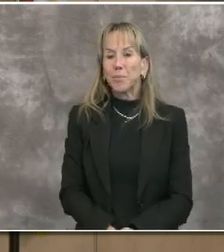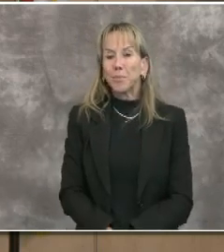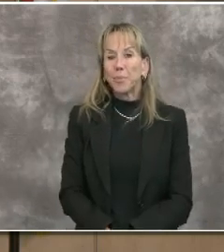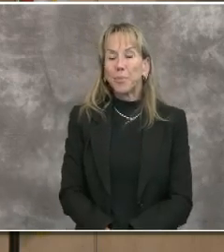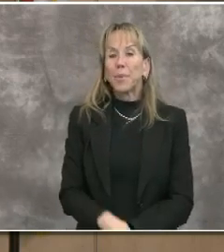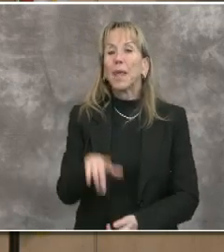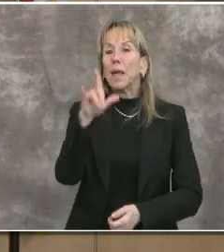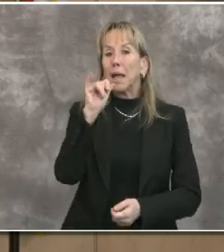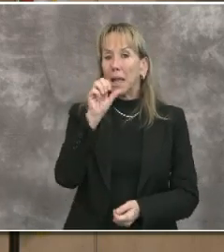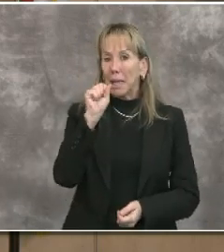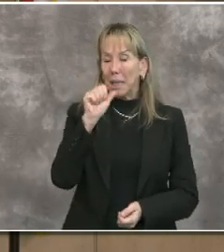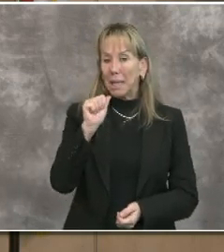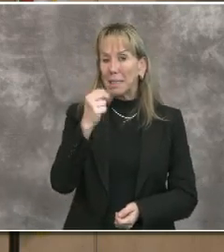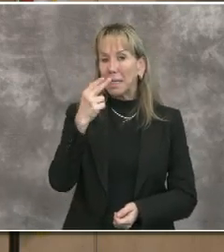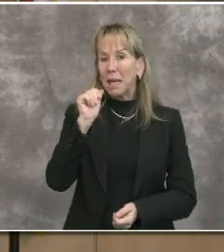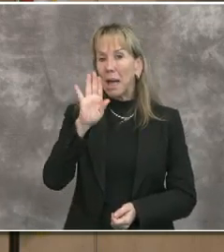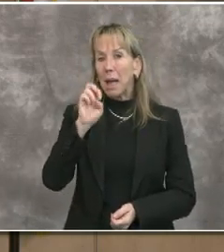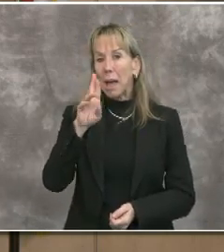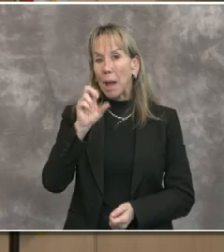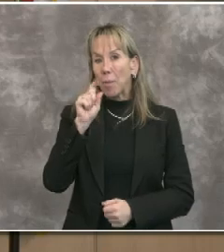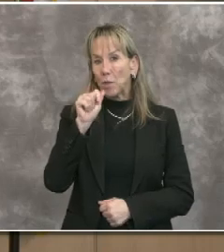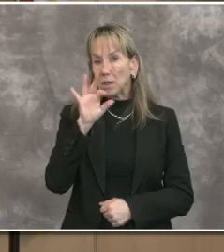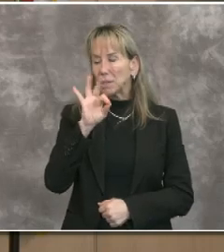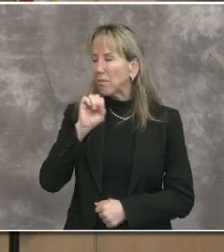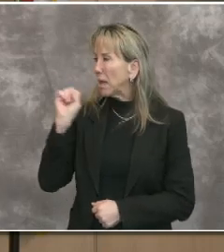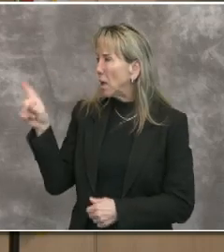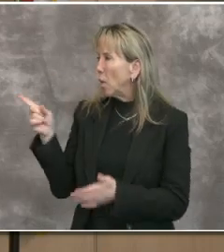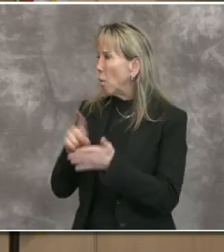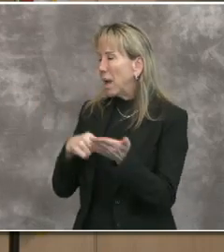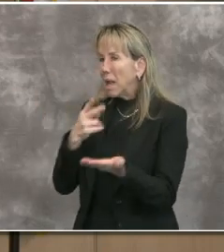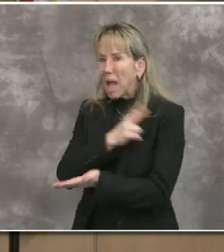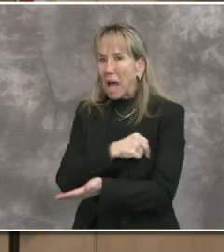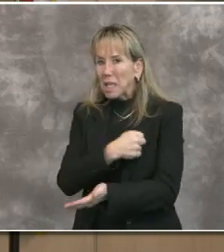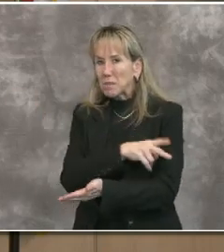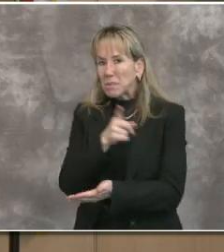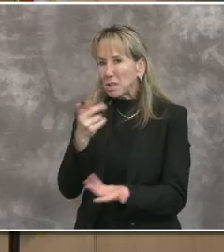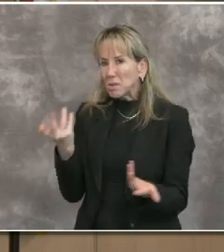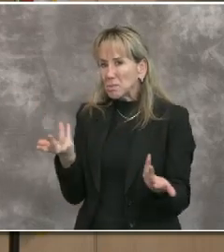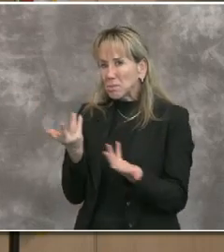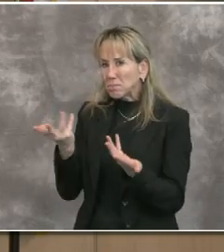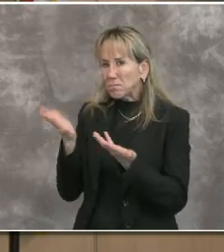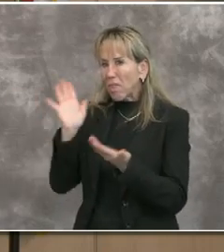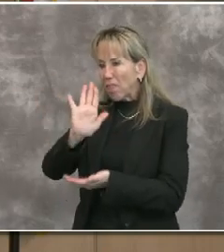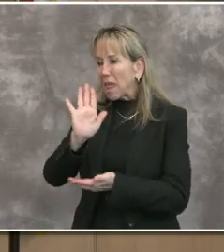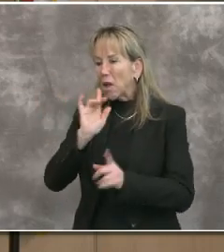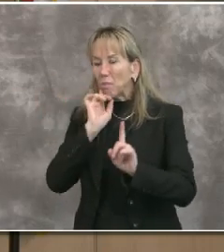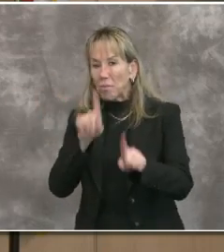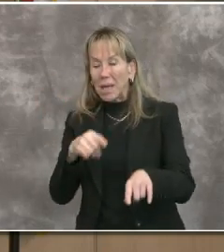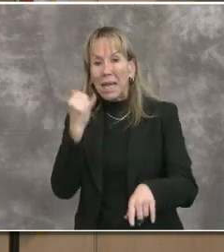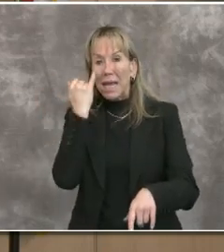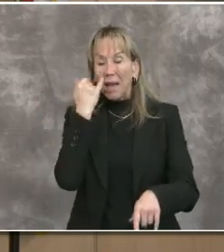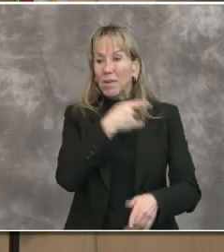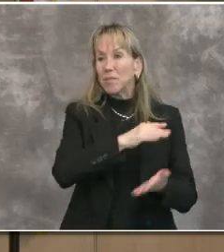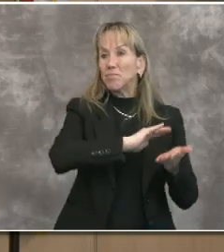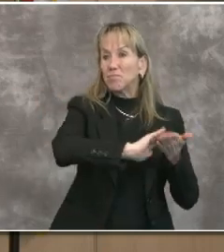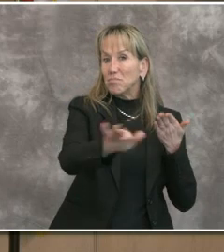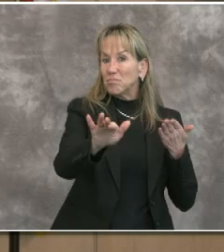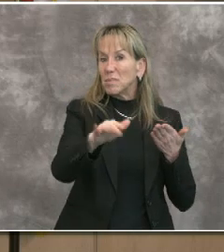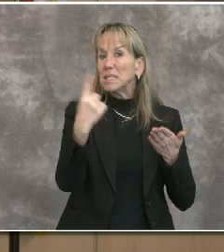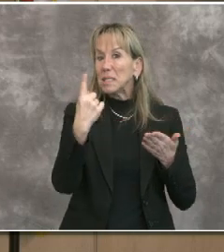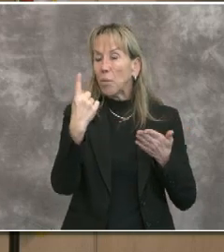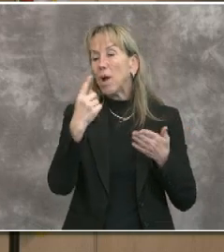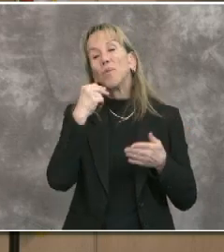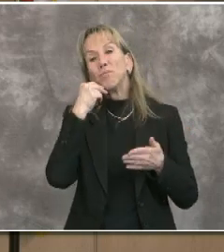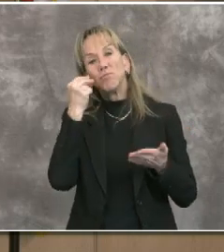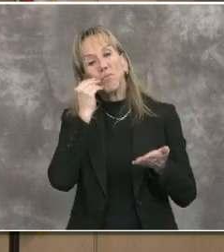Lisa Halverstadt. What are hospitals being advised to do at this time when discharging a homeless individual who has not tested positive for COVID